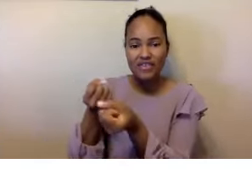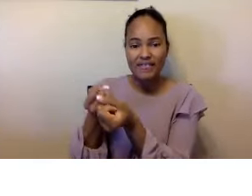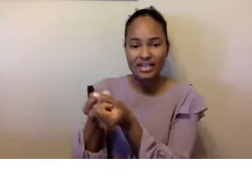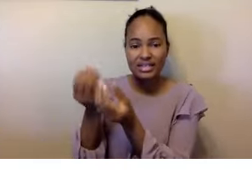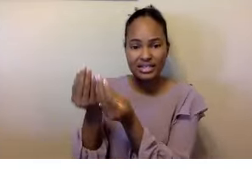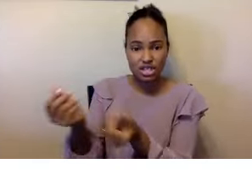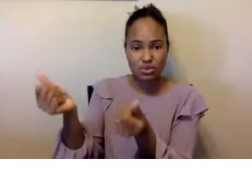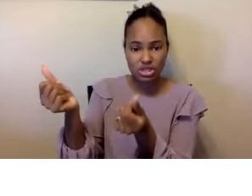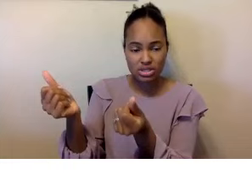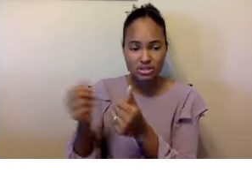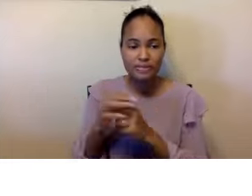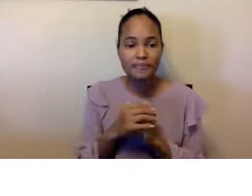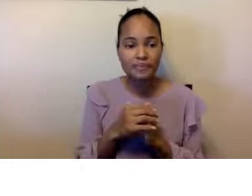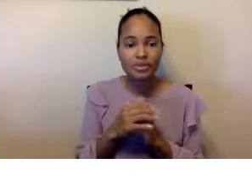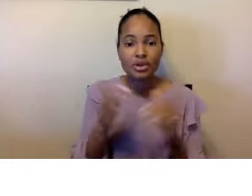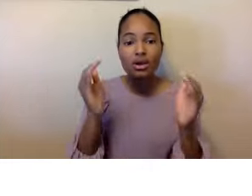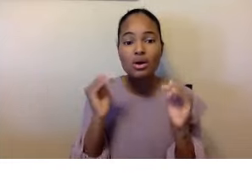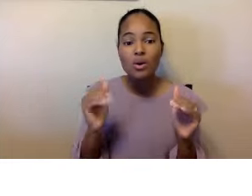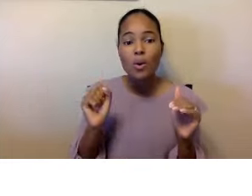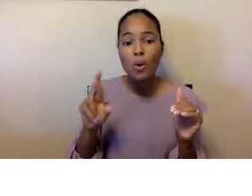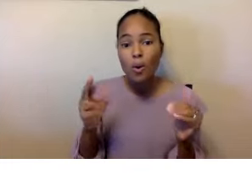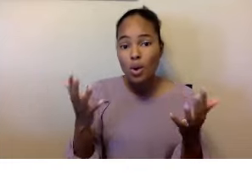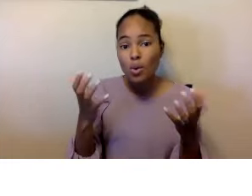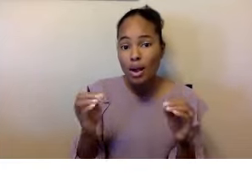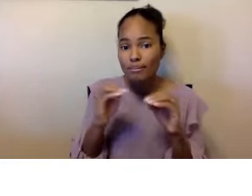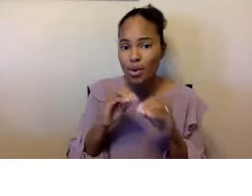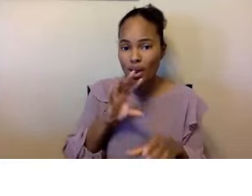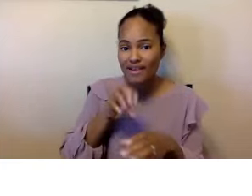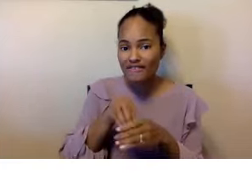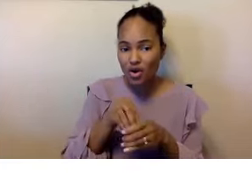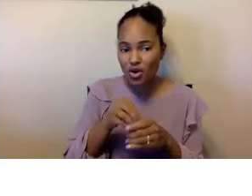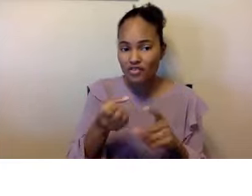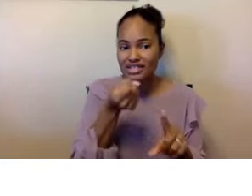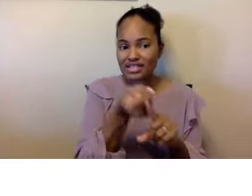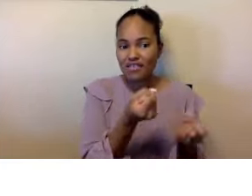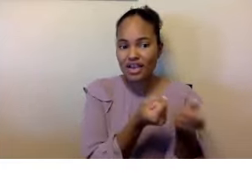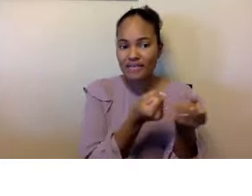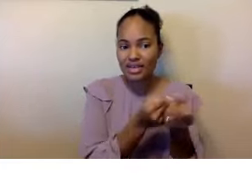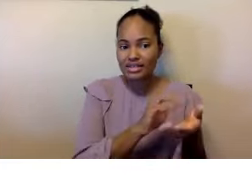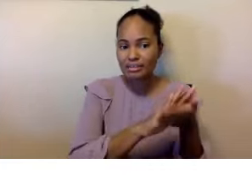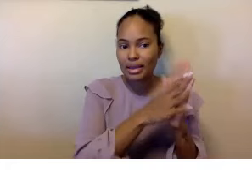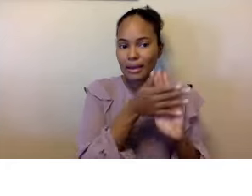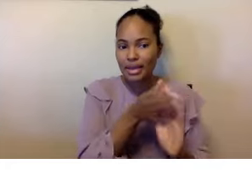get more involved with self-advocates becoming empowered, you can go to